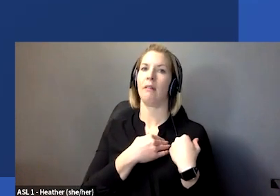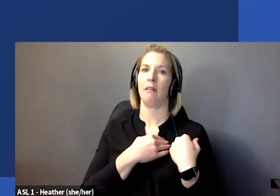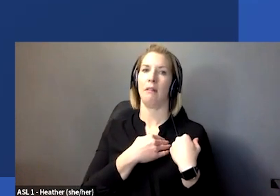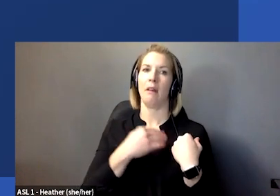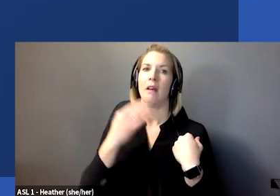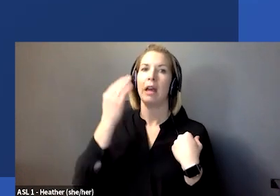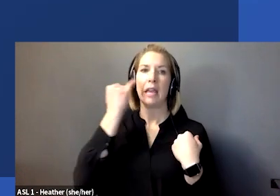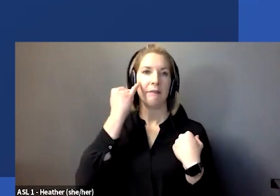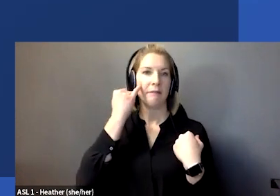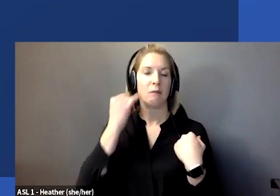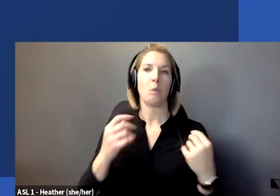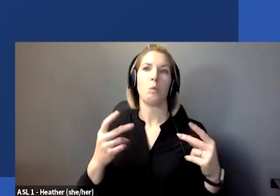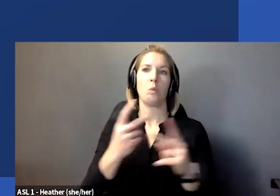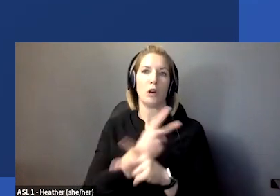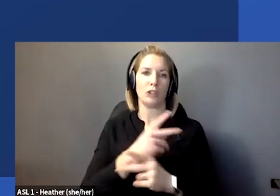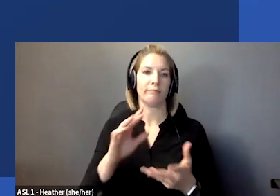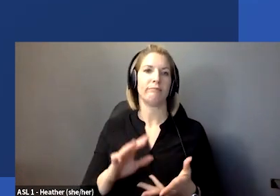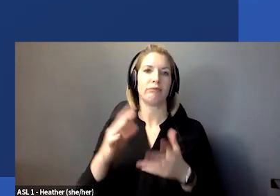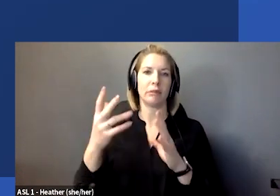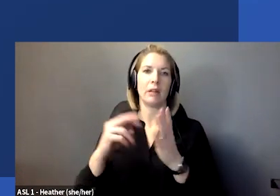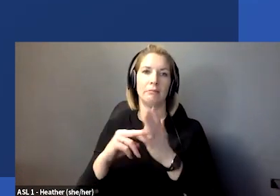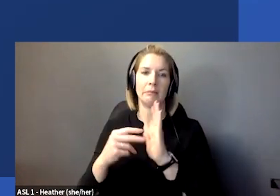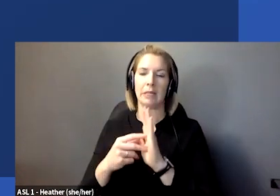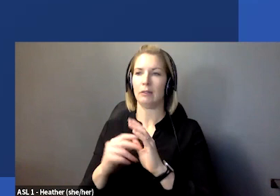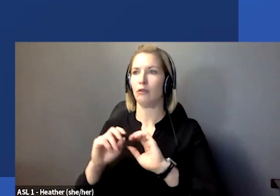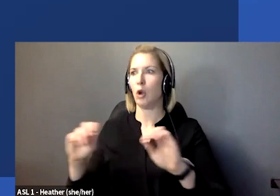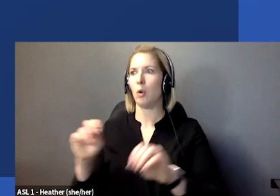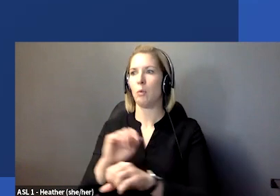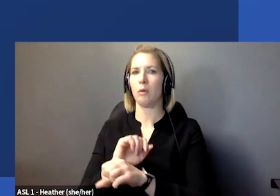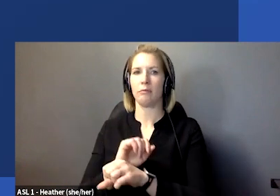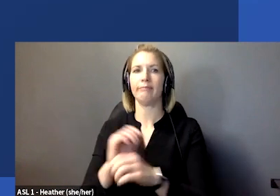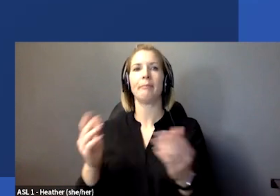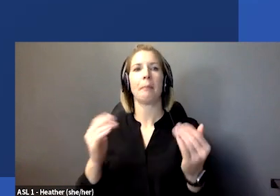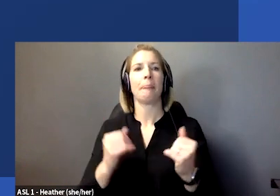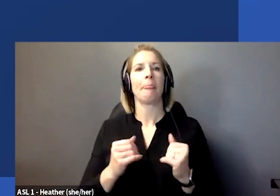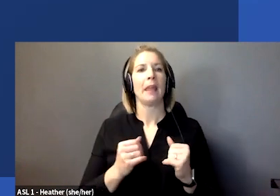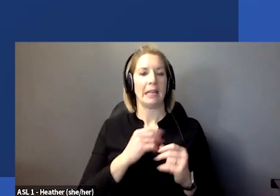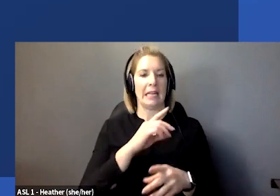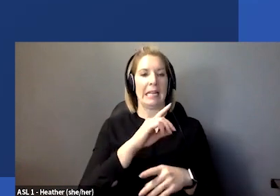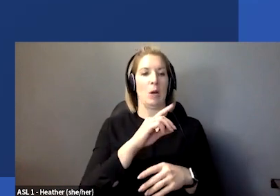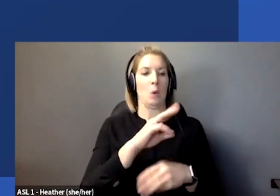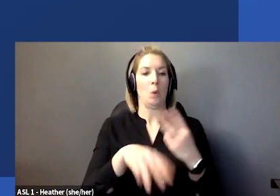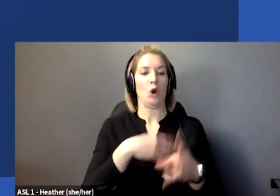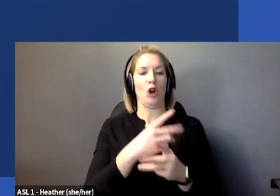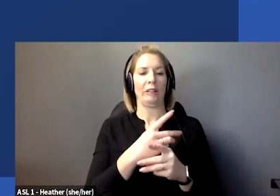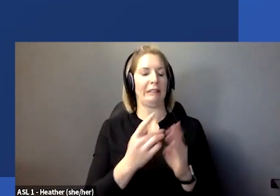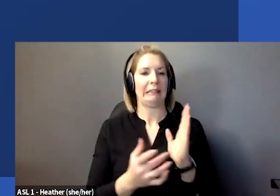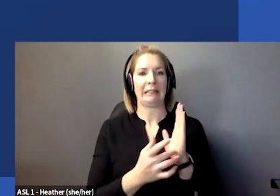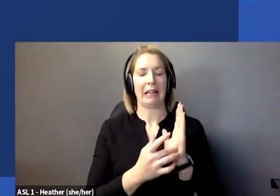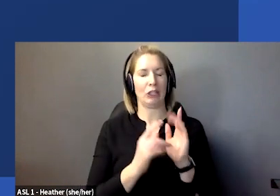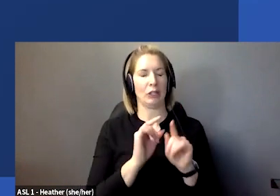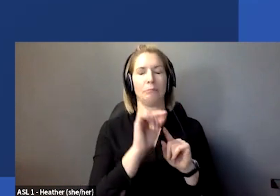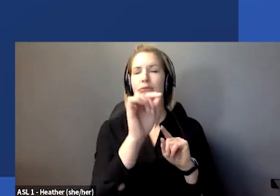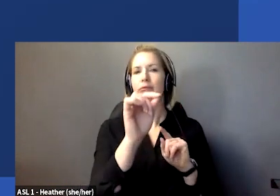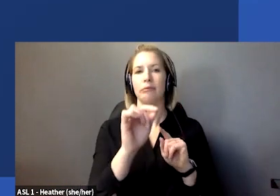great perspective. Isolation in the digital world, so ensuring that folks aren't isolated, so protecting against that, ensuring that they